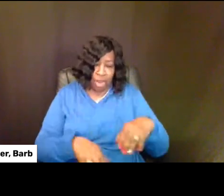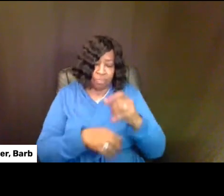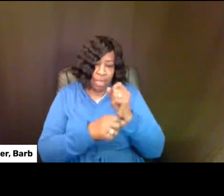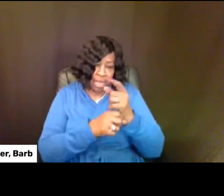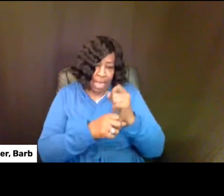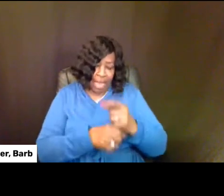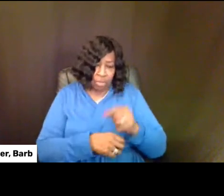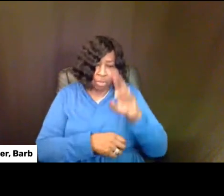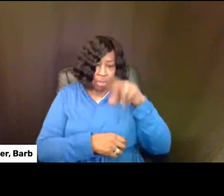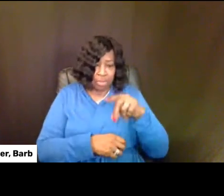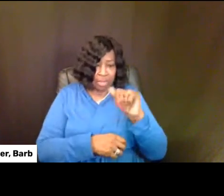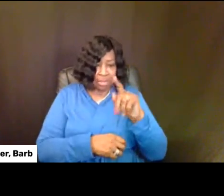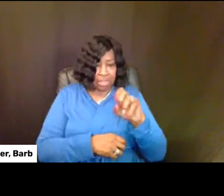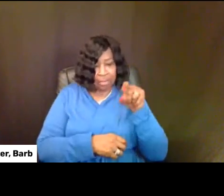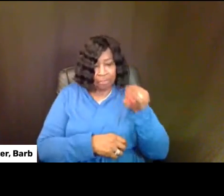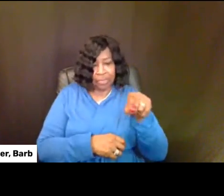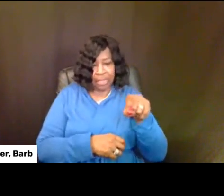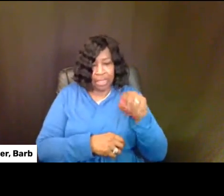chat.